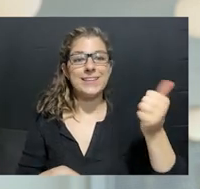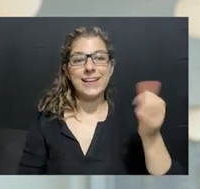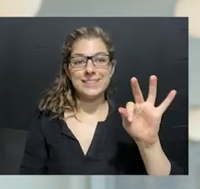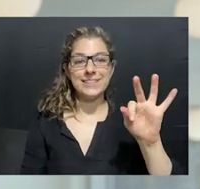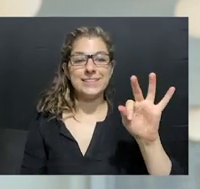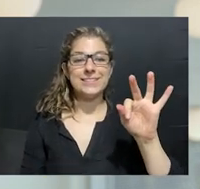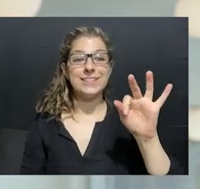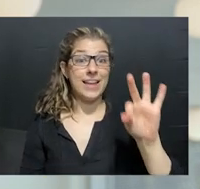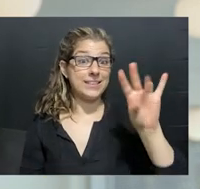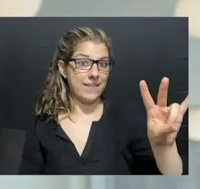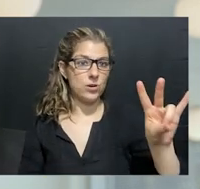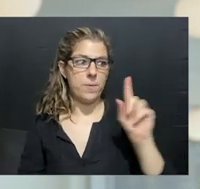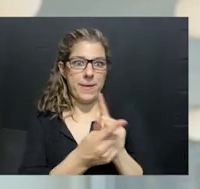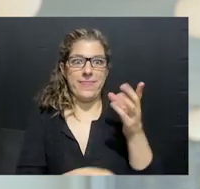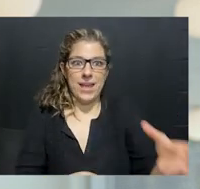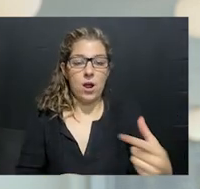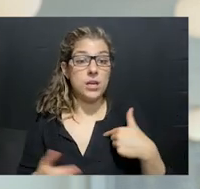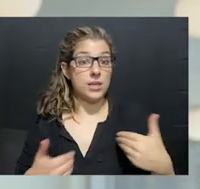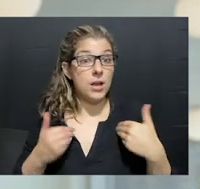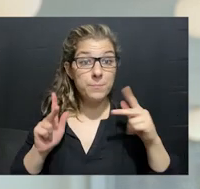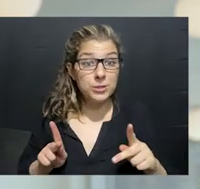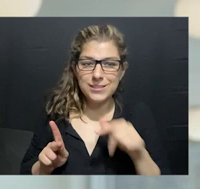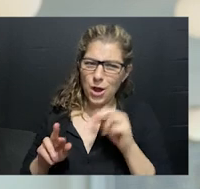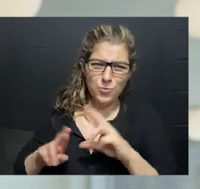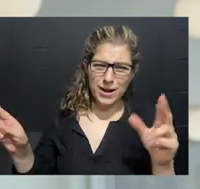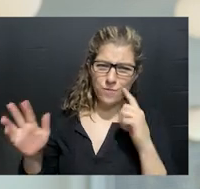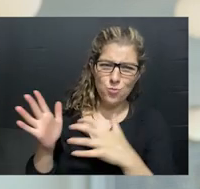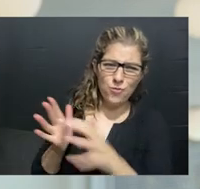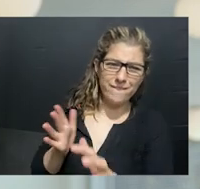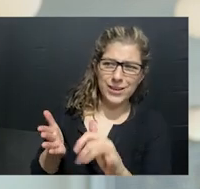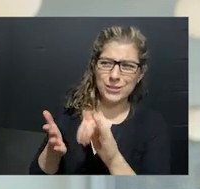was there that we first met. As a young person, not quite ready for the rough and tumble